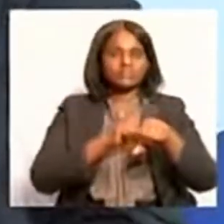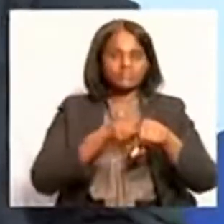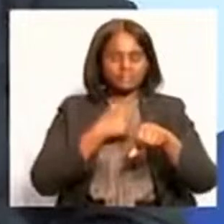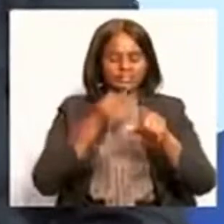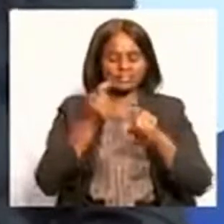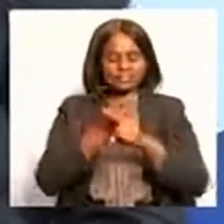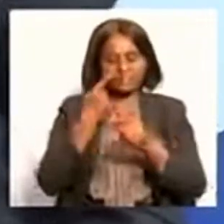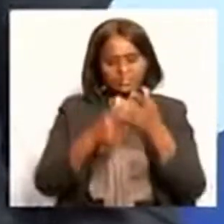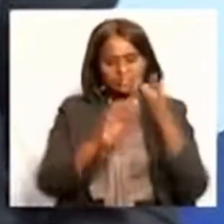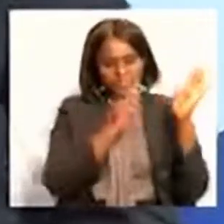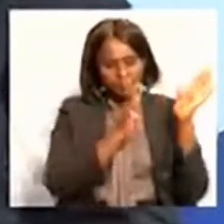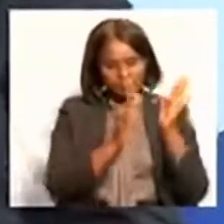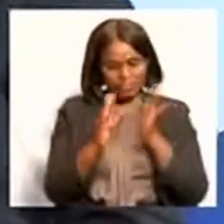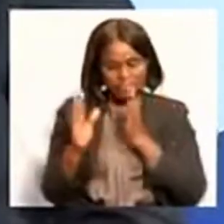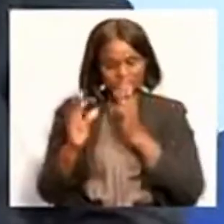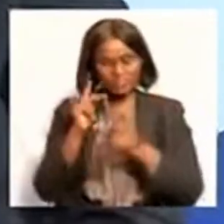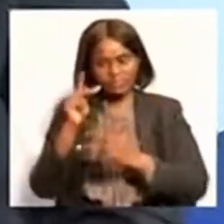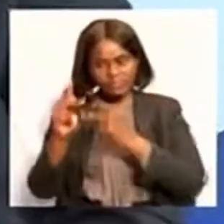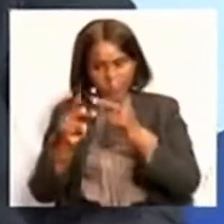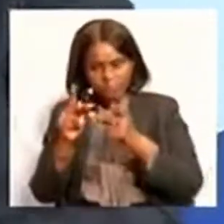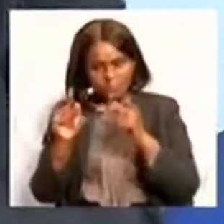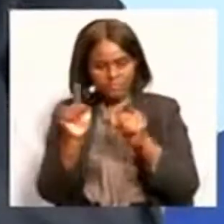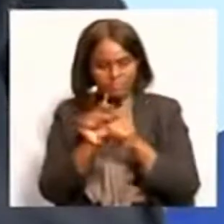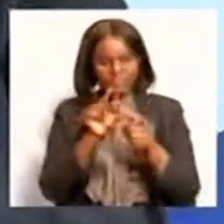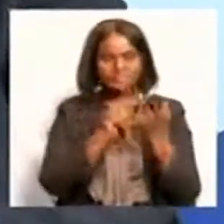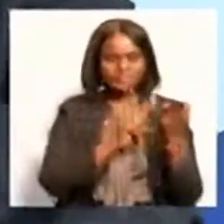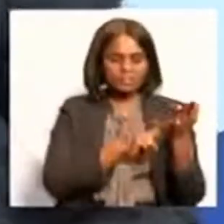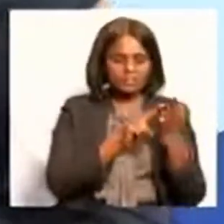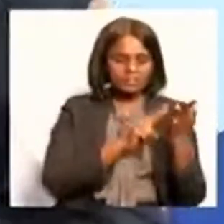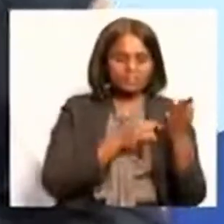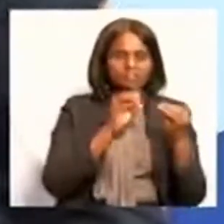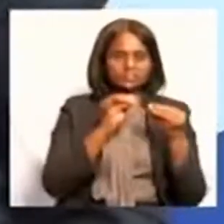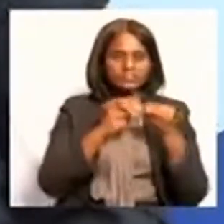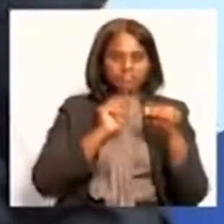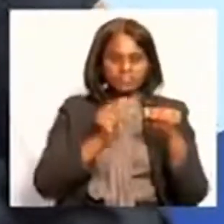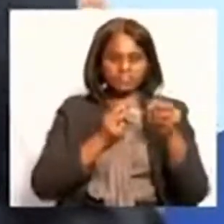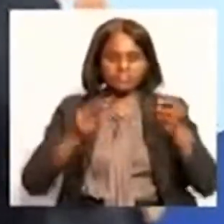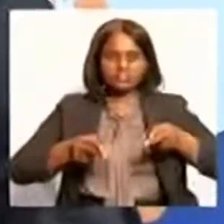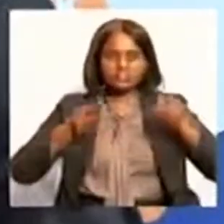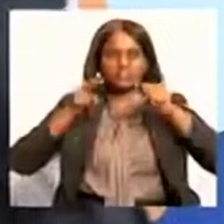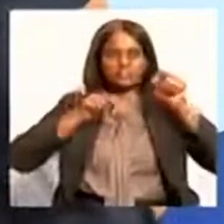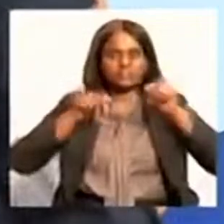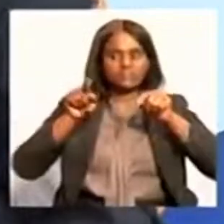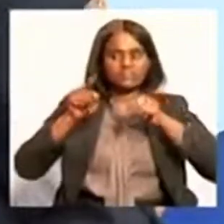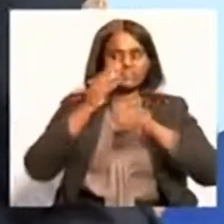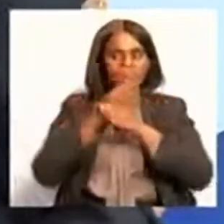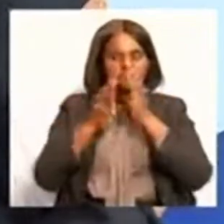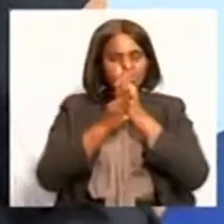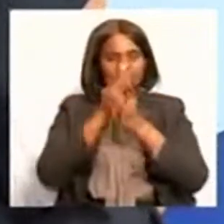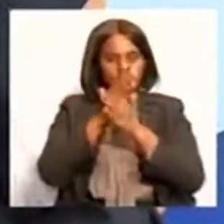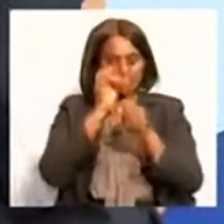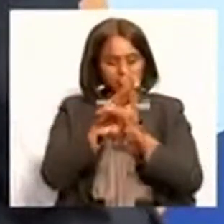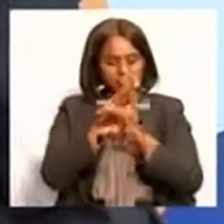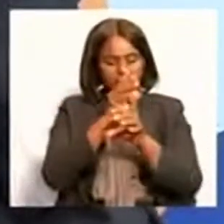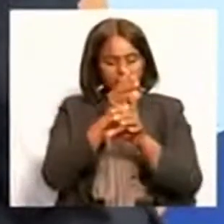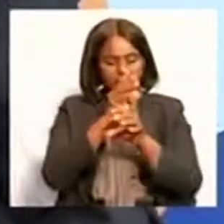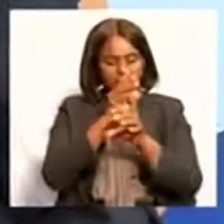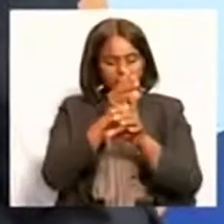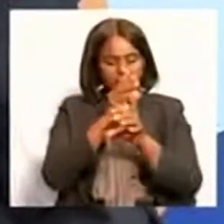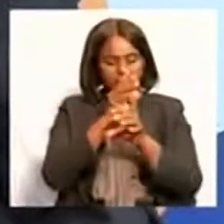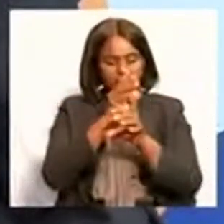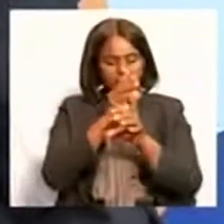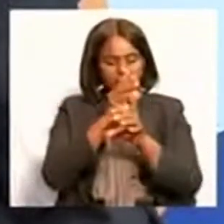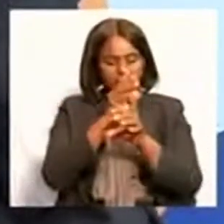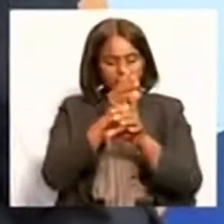From the planning process, execution and reporting, we are highly regulated. So that already builds confidence that the work that we do, the